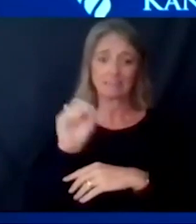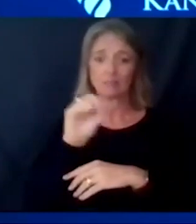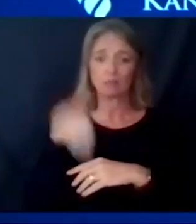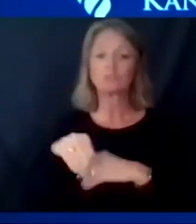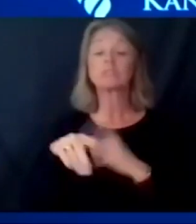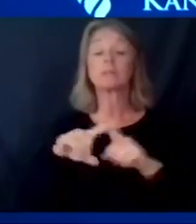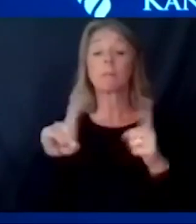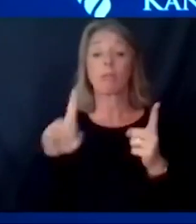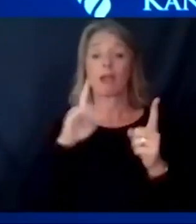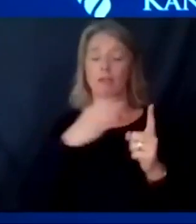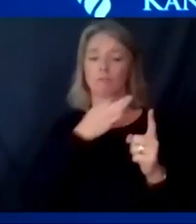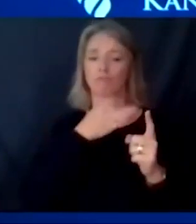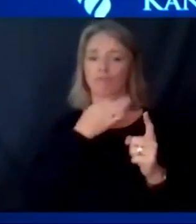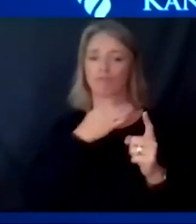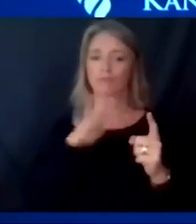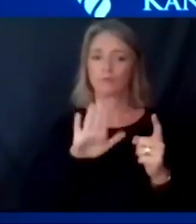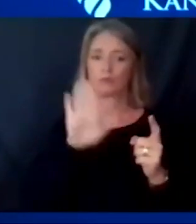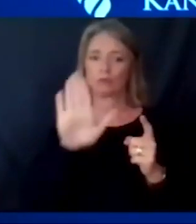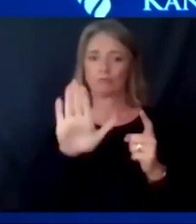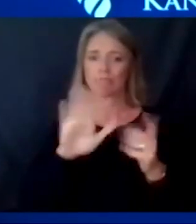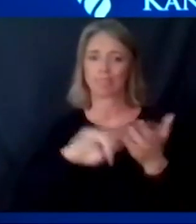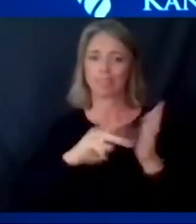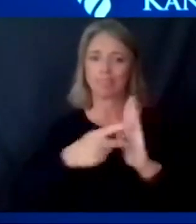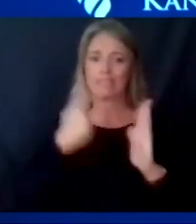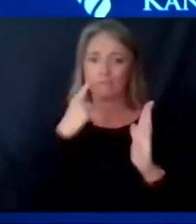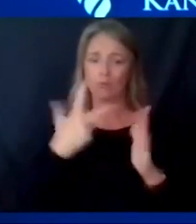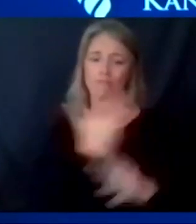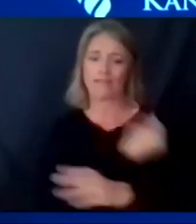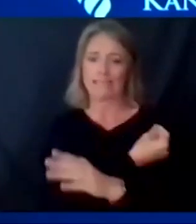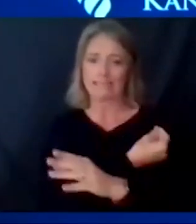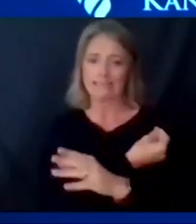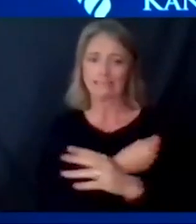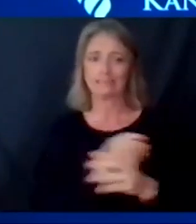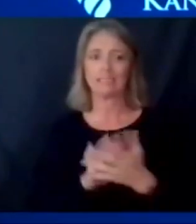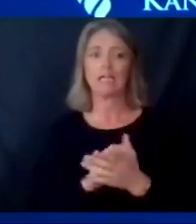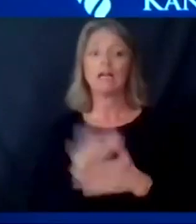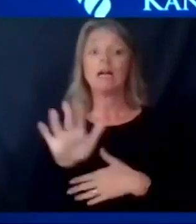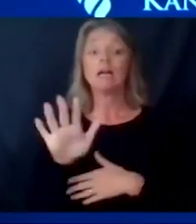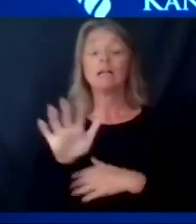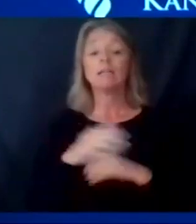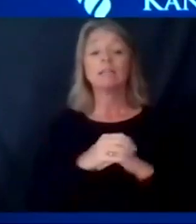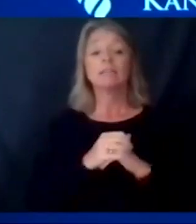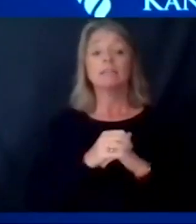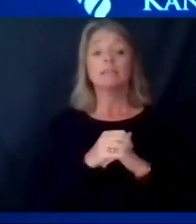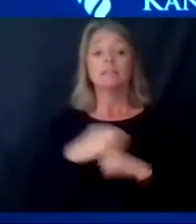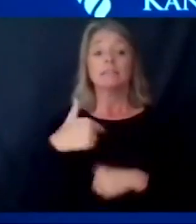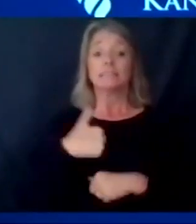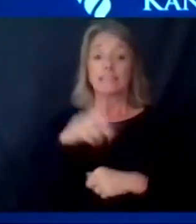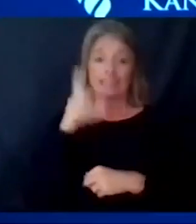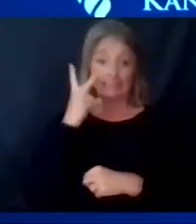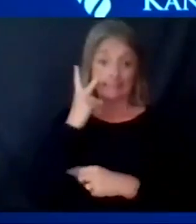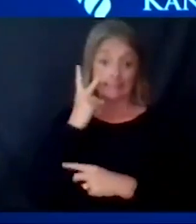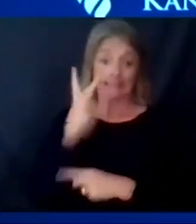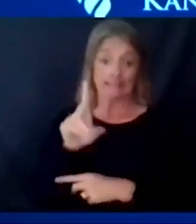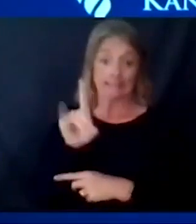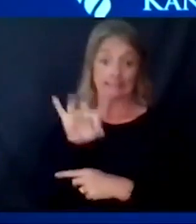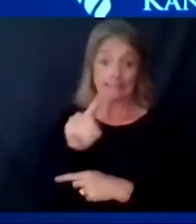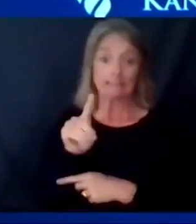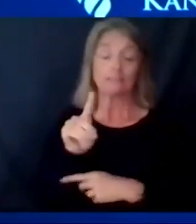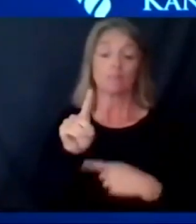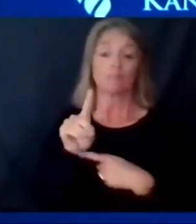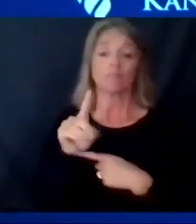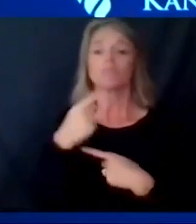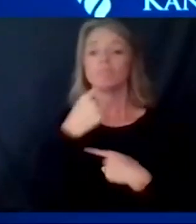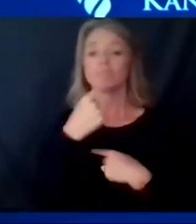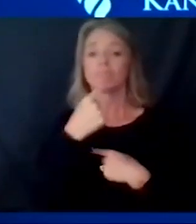curious your take on what does this mean for the vaccine push? Yeah, you bet. I did see that, and yeah, they say it boosts their